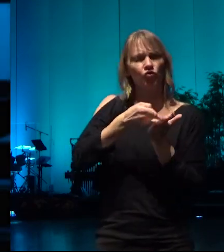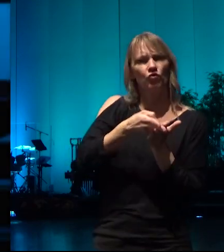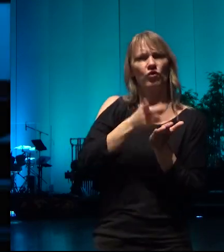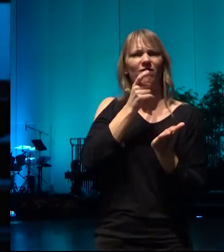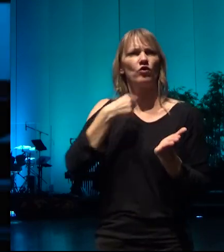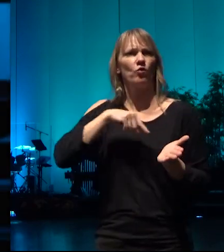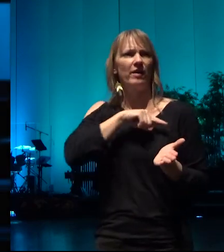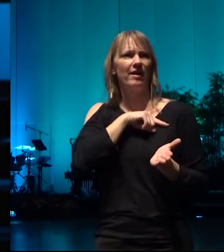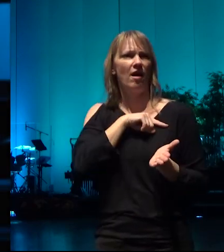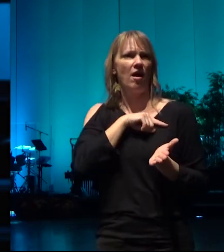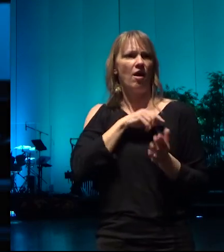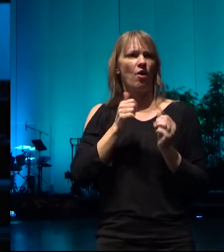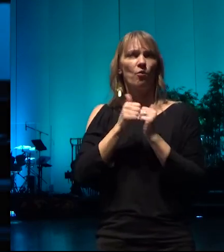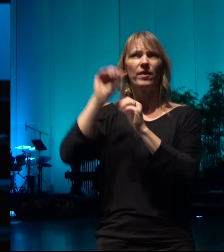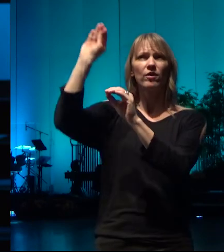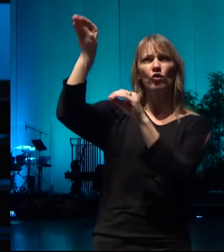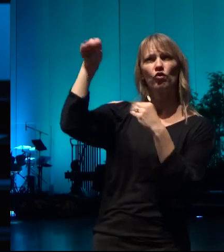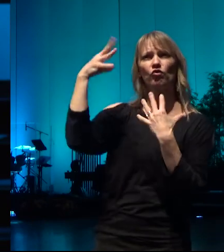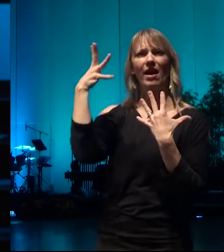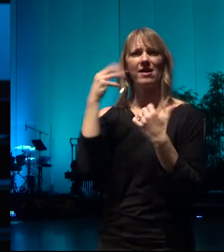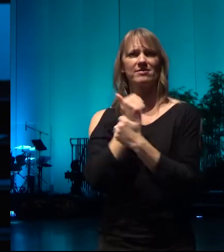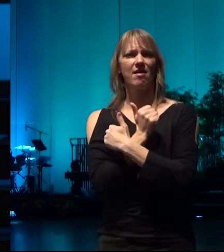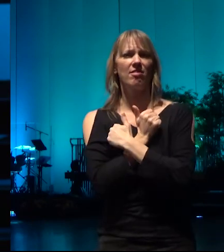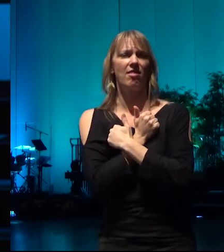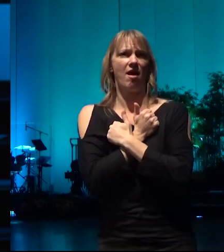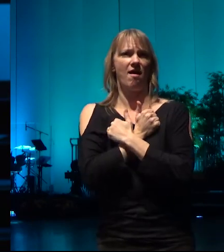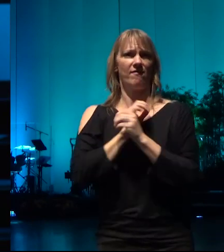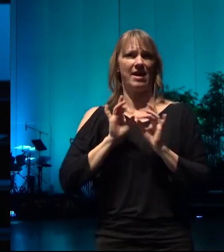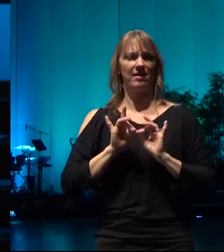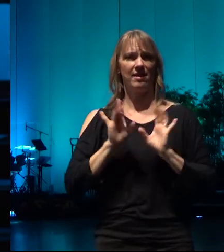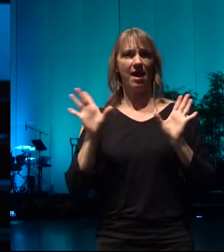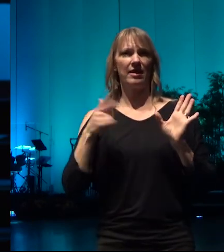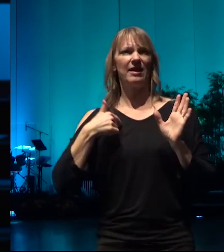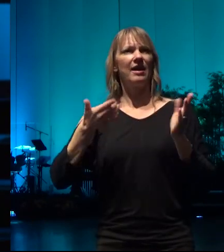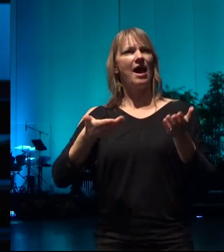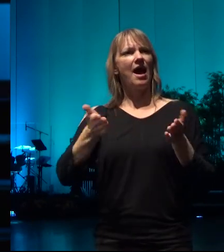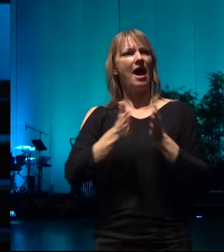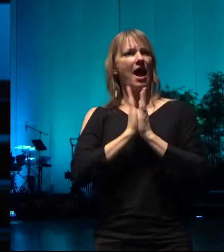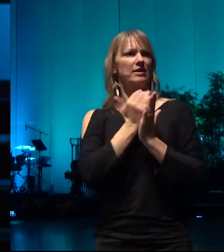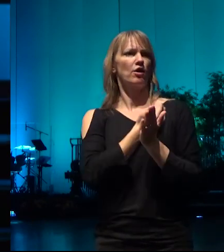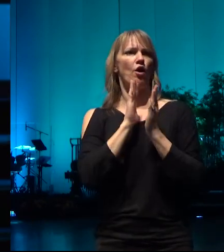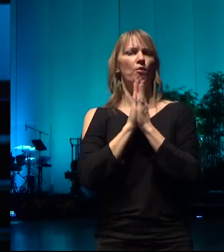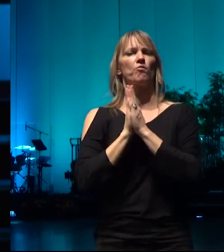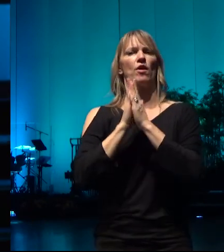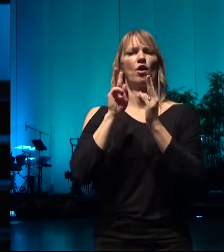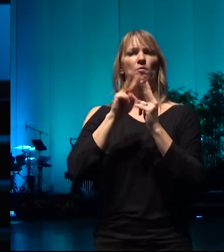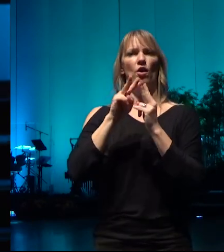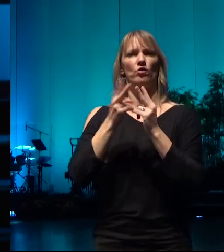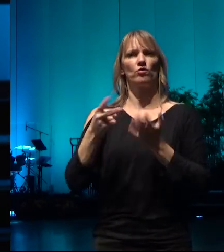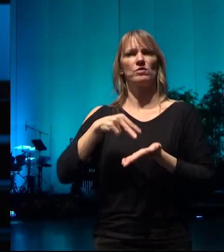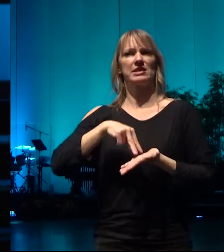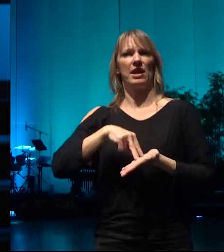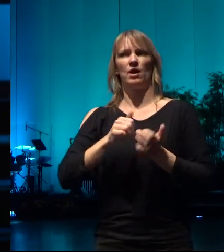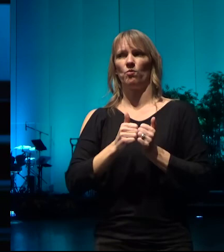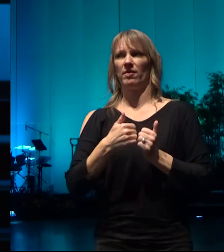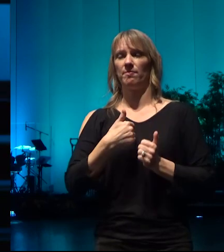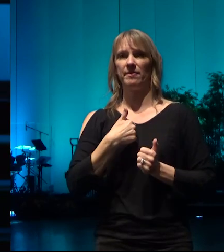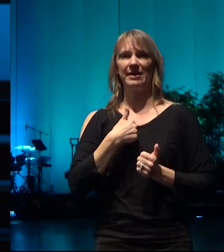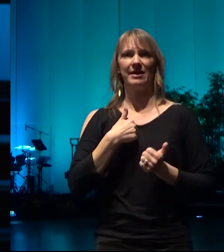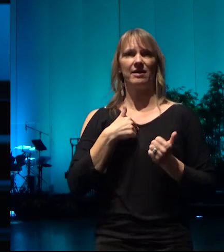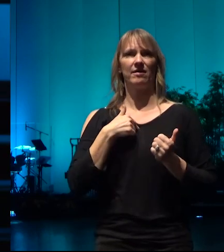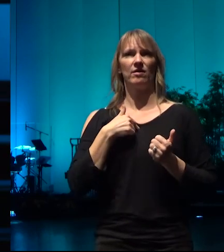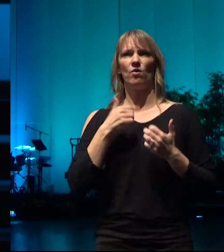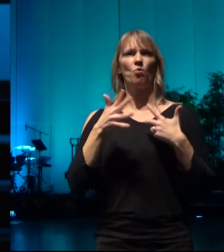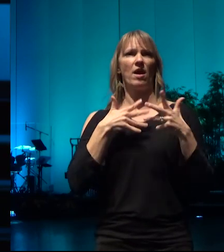be, as an acknowledgement of our spiritual community anchoring ourselves this day in this